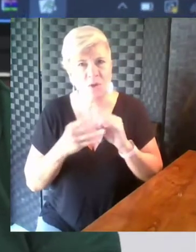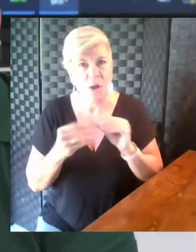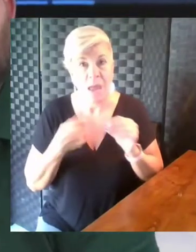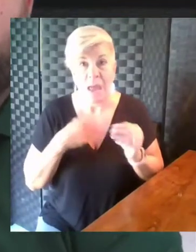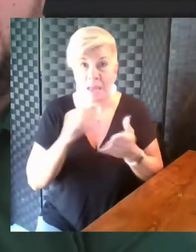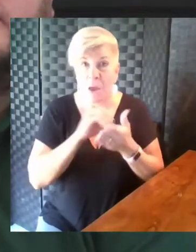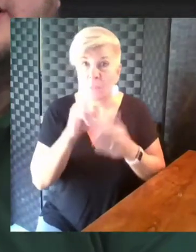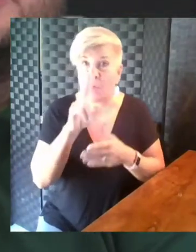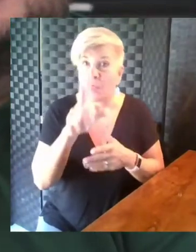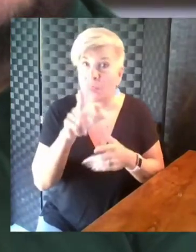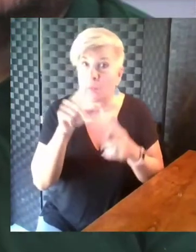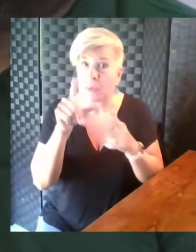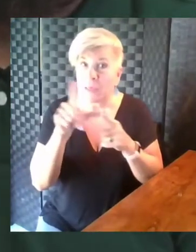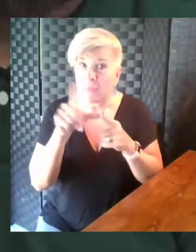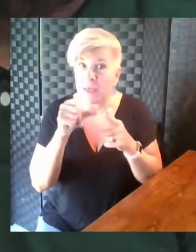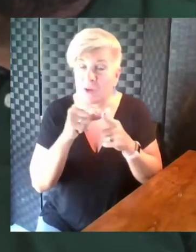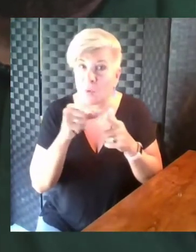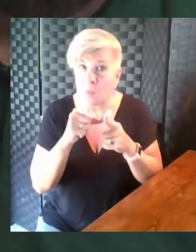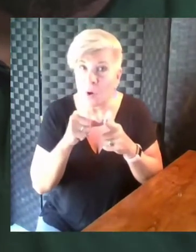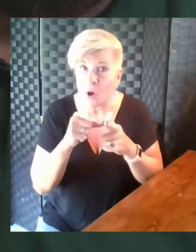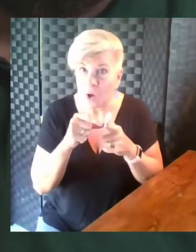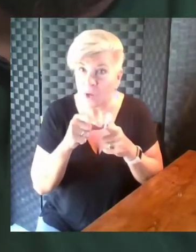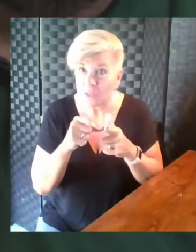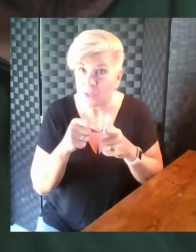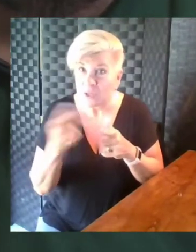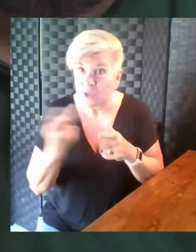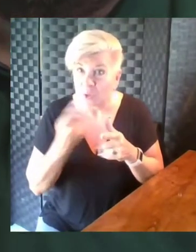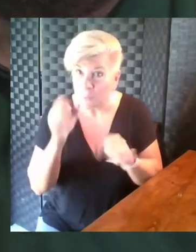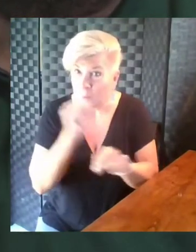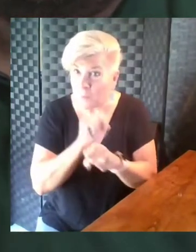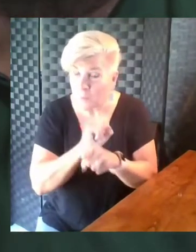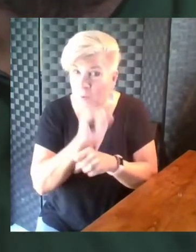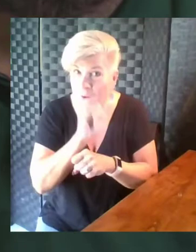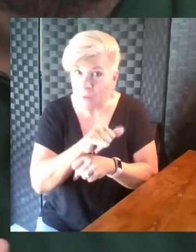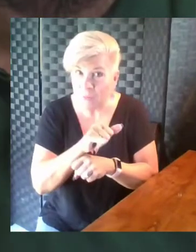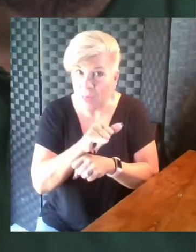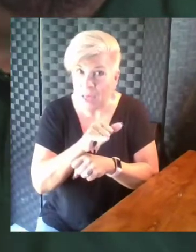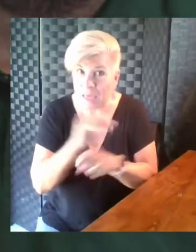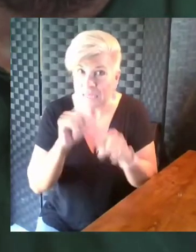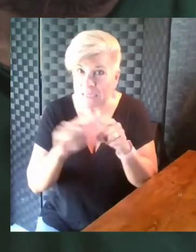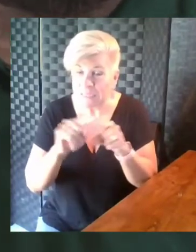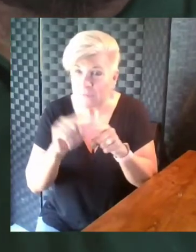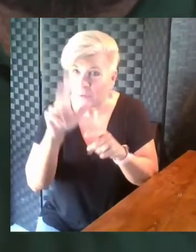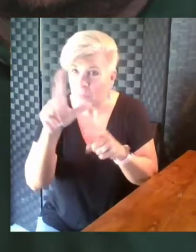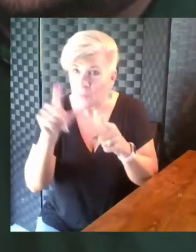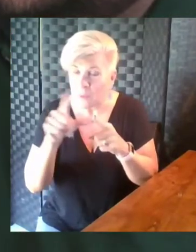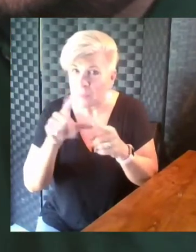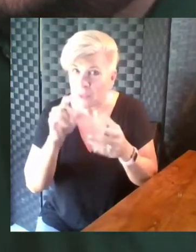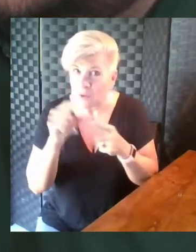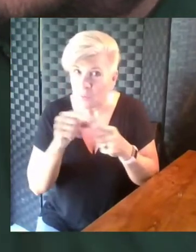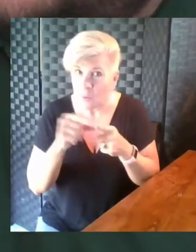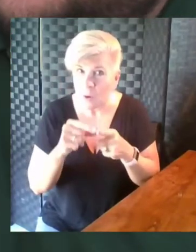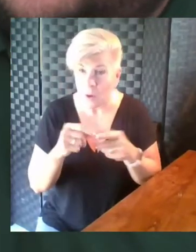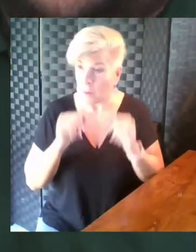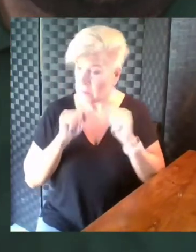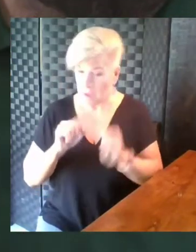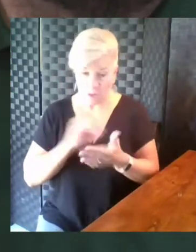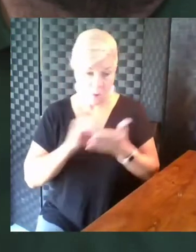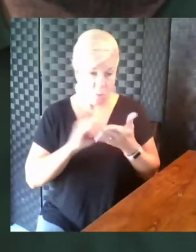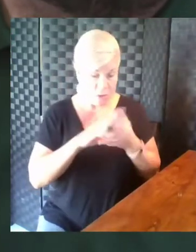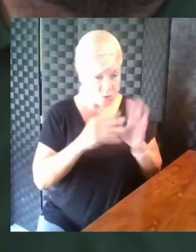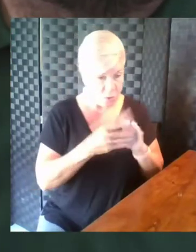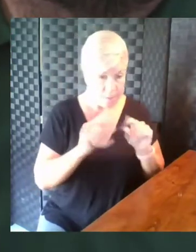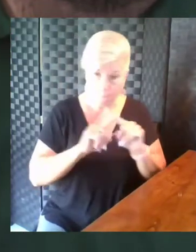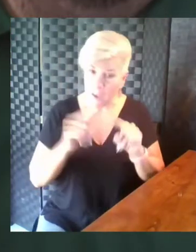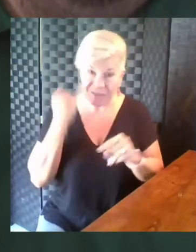some 3-letter words. This is what we worked on last time, was sounding out all the different sounds in words. I thought, I can write stories in my journal, but I can